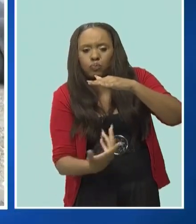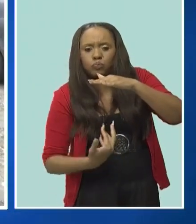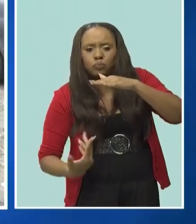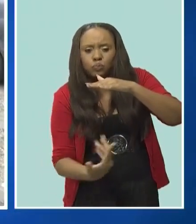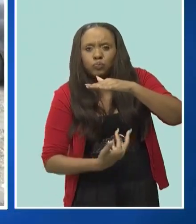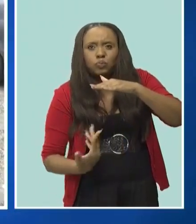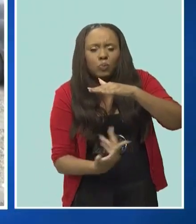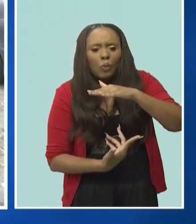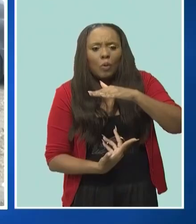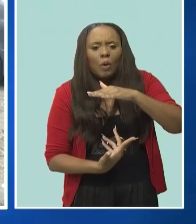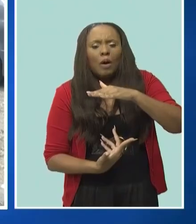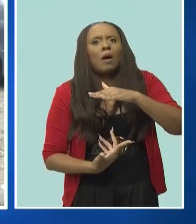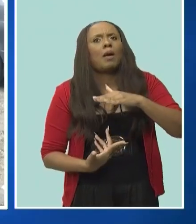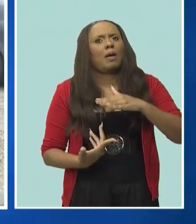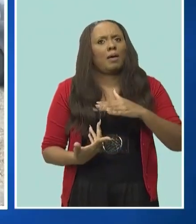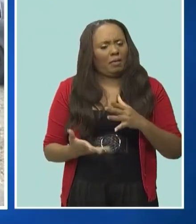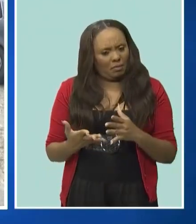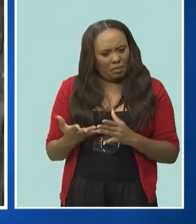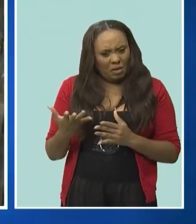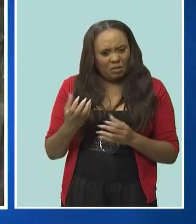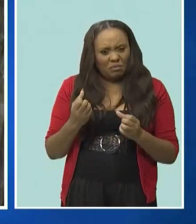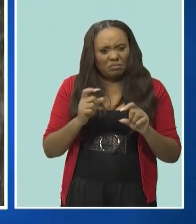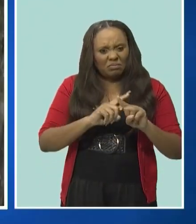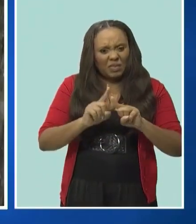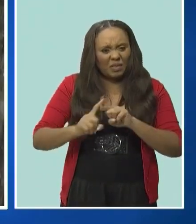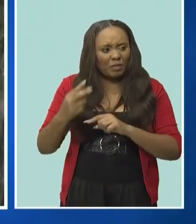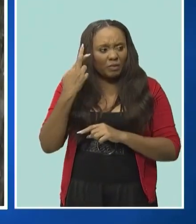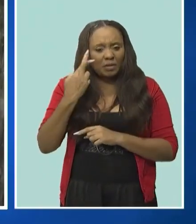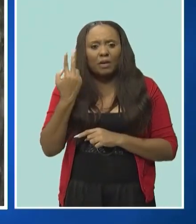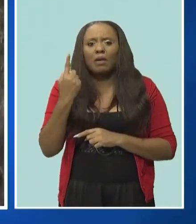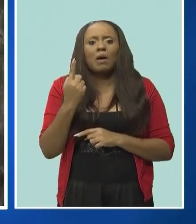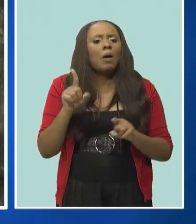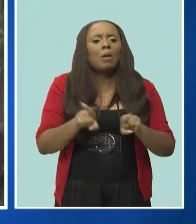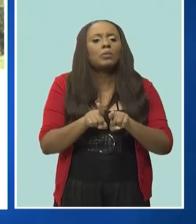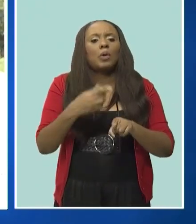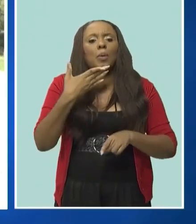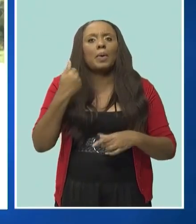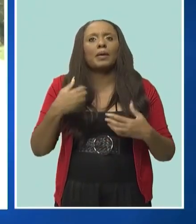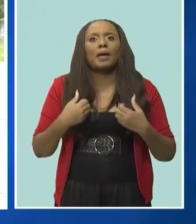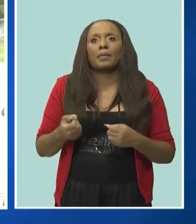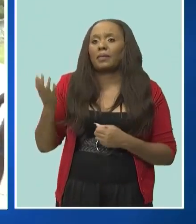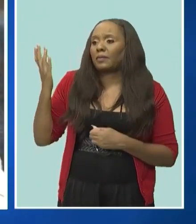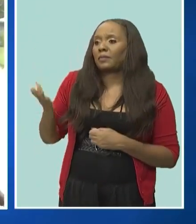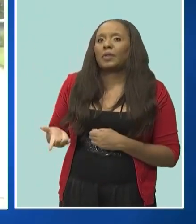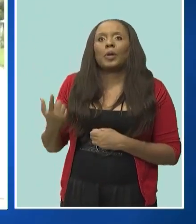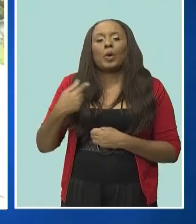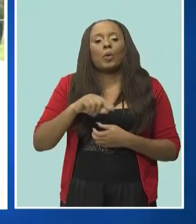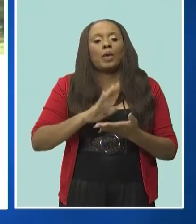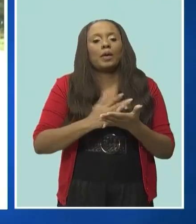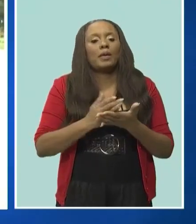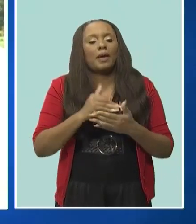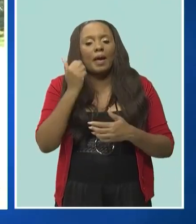says the cooking serves many purposes, including better health. We cut here every day, keep everybody fast food.